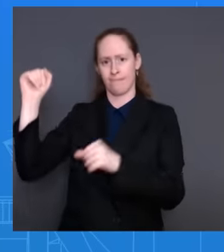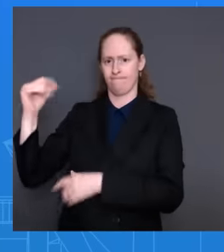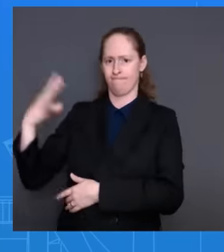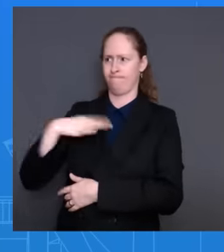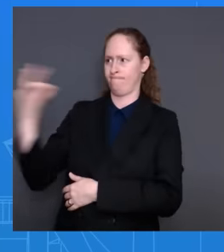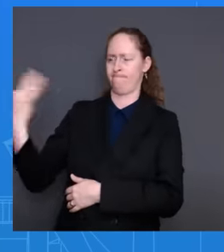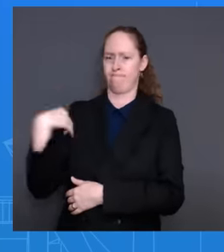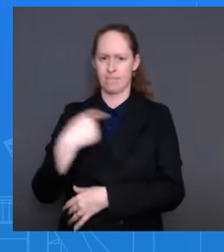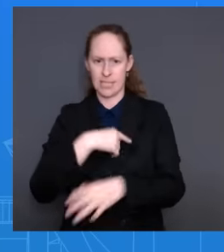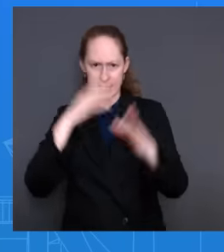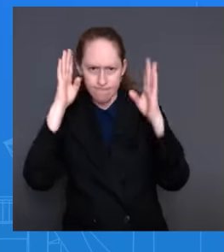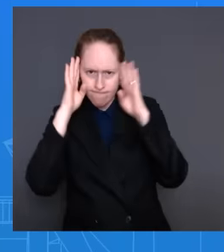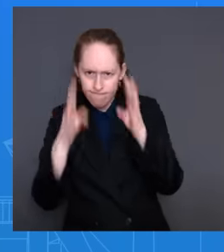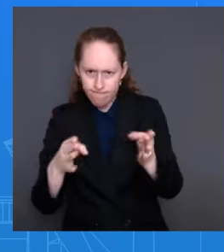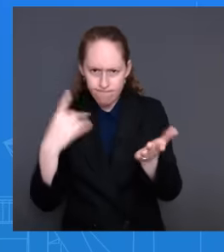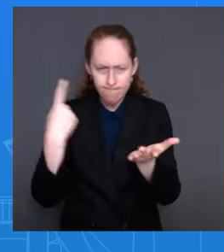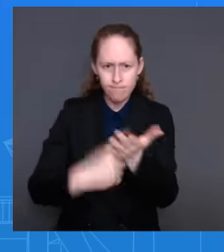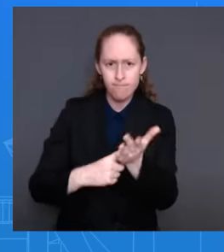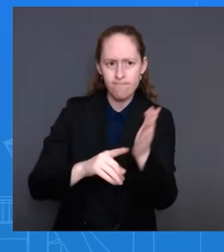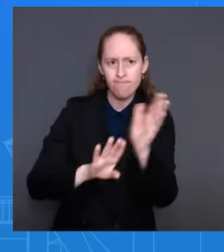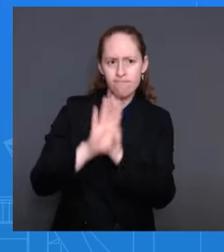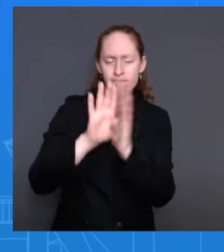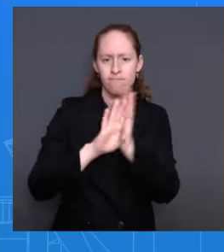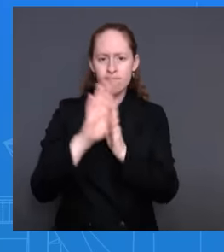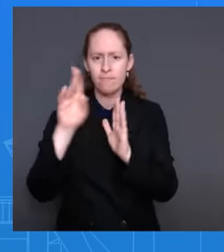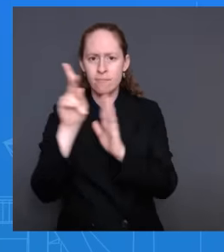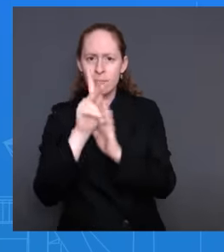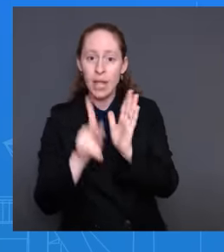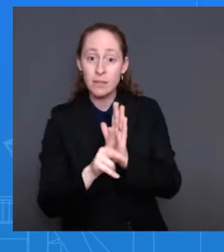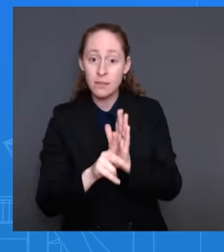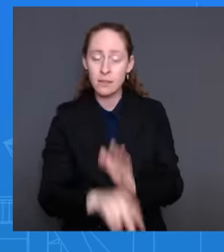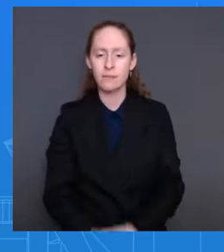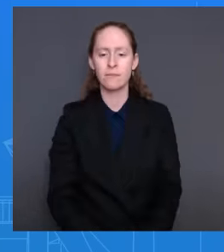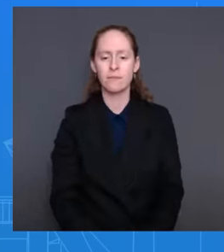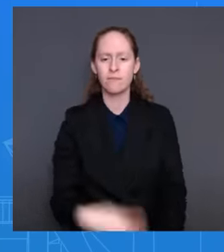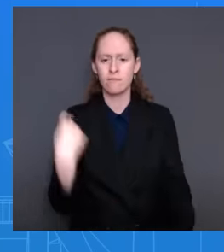to try to advance an economy that has been